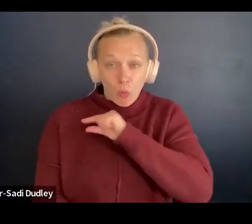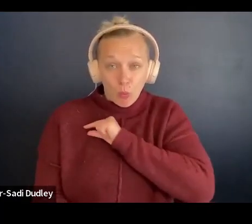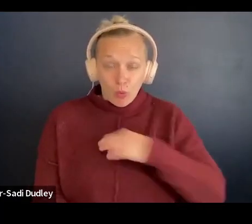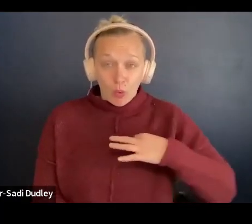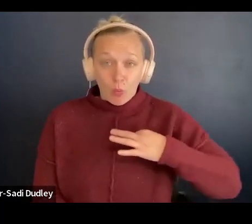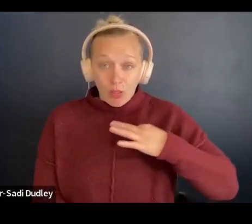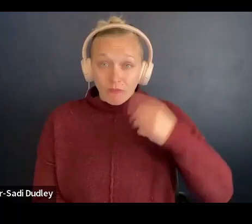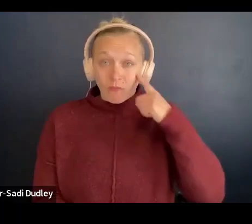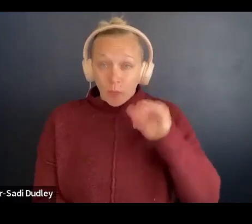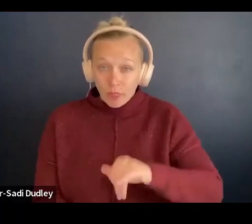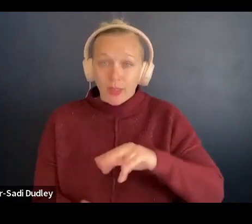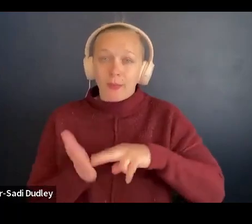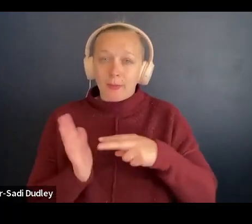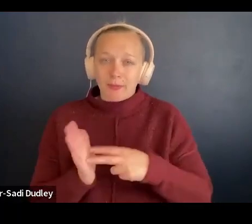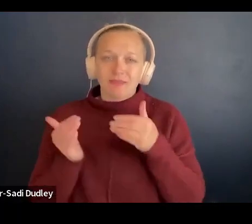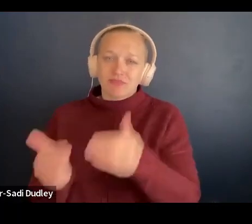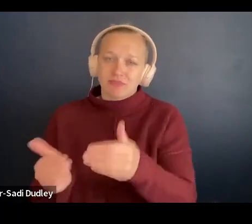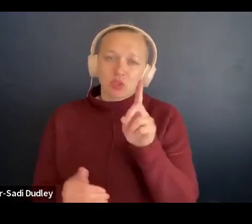next slide.